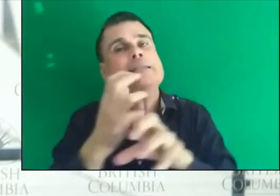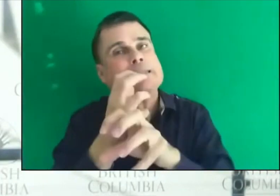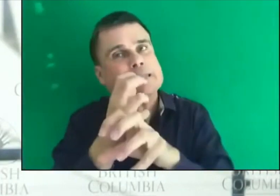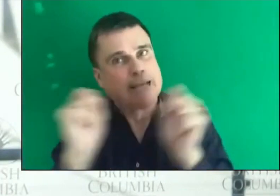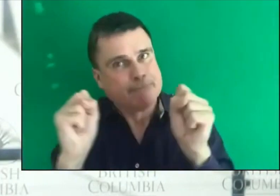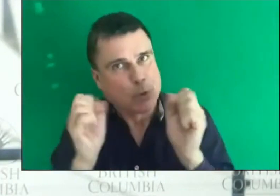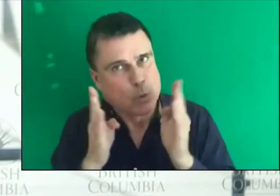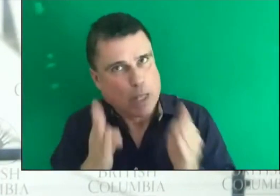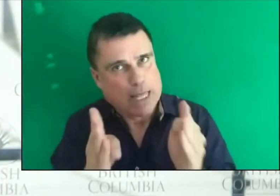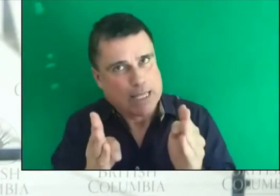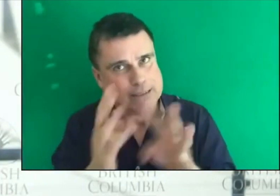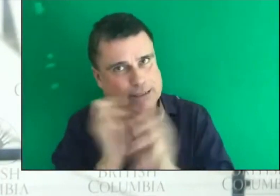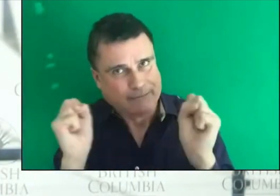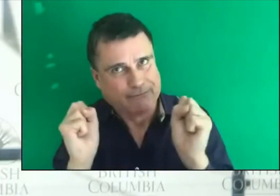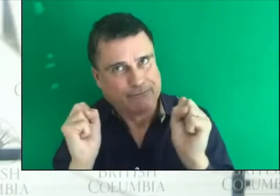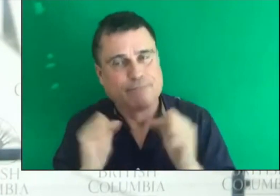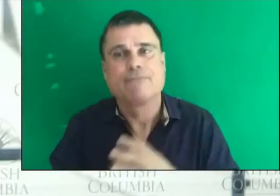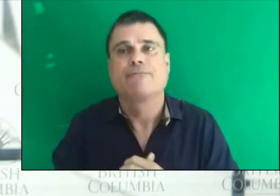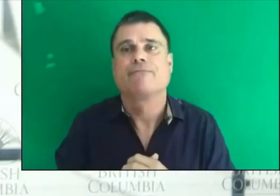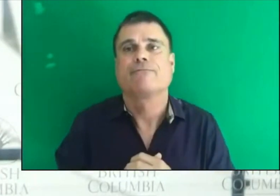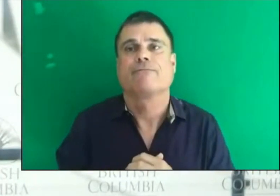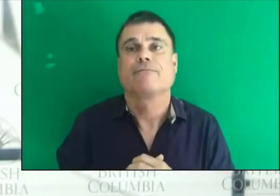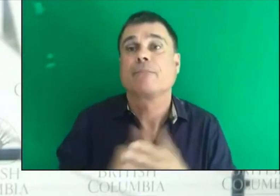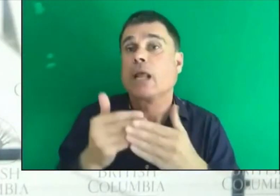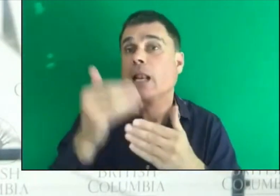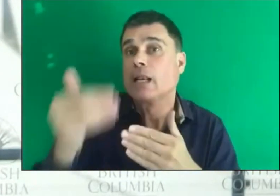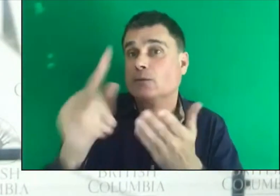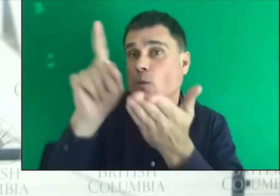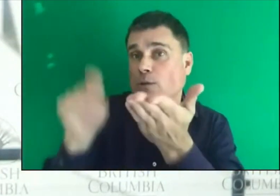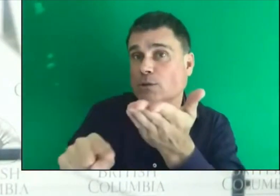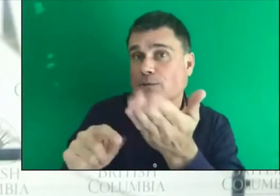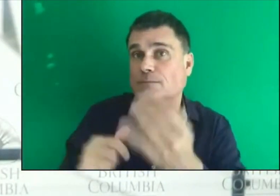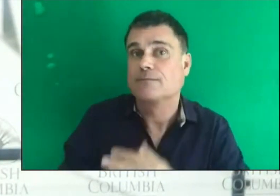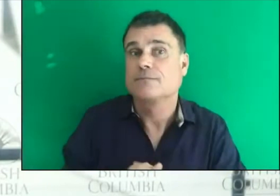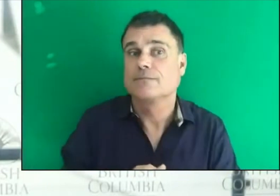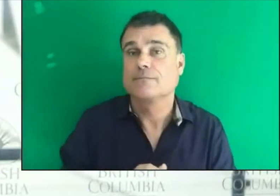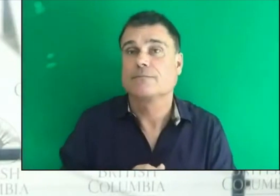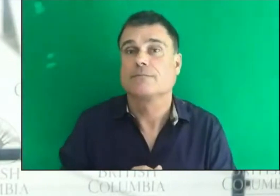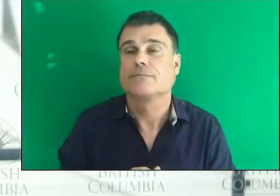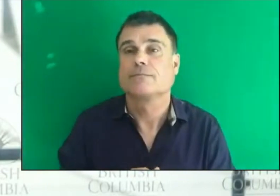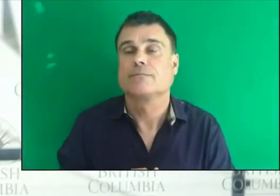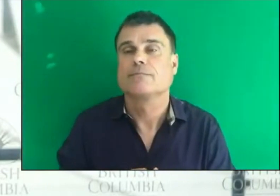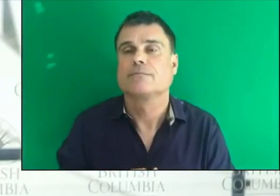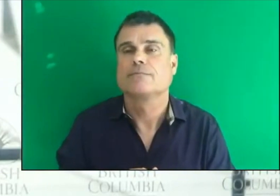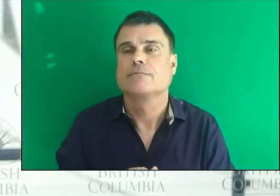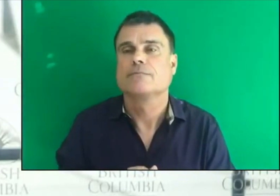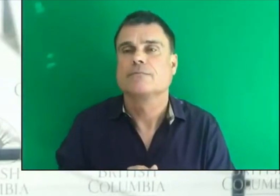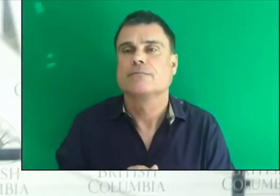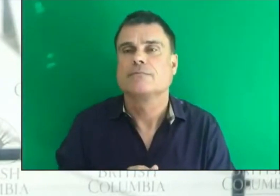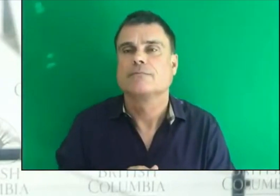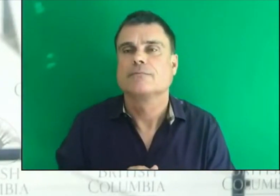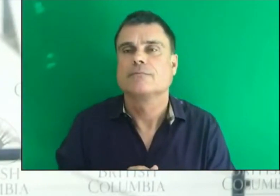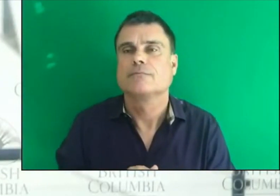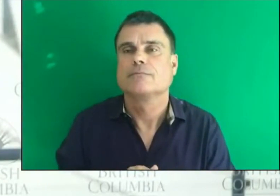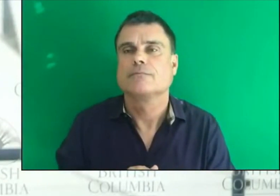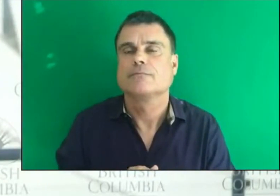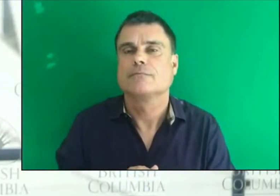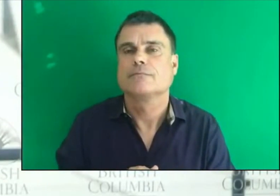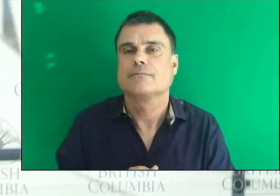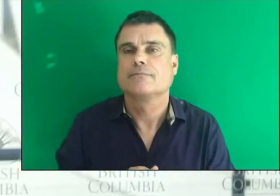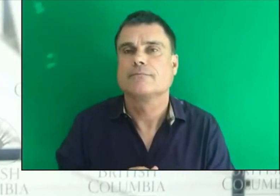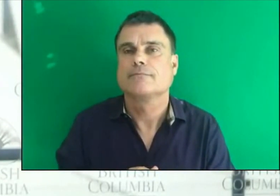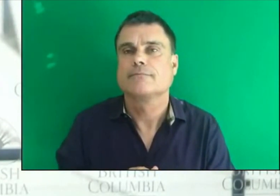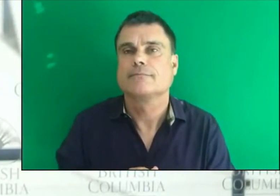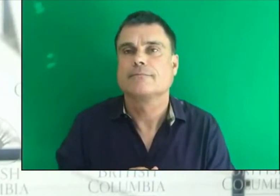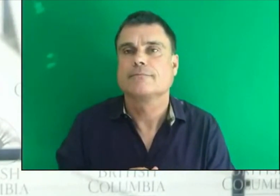need to say is for this next 2 weeks, we need to take a step back from some of the reopening, and that there's no travel for games,